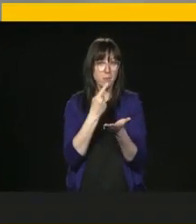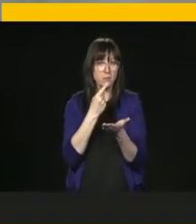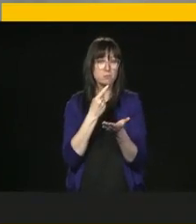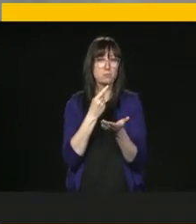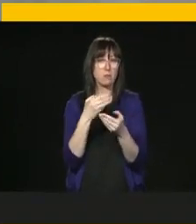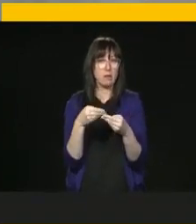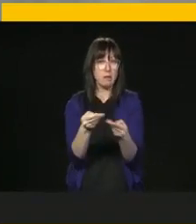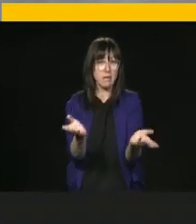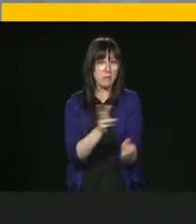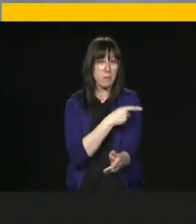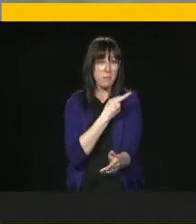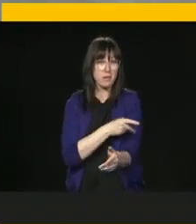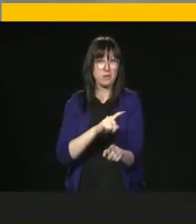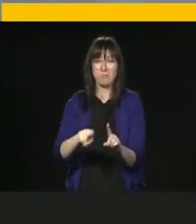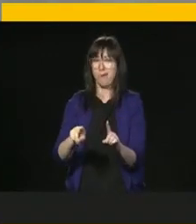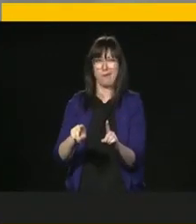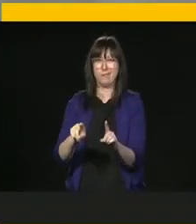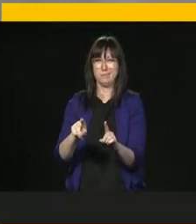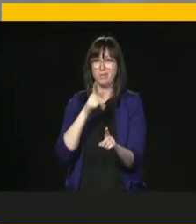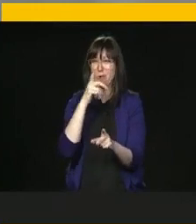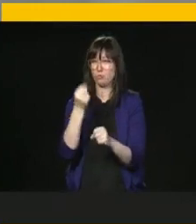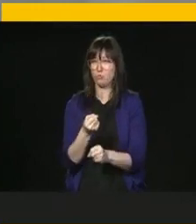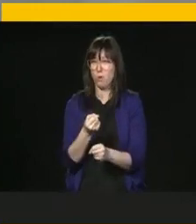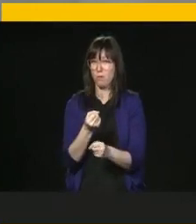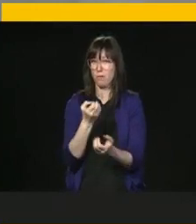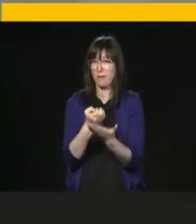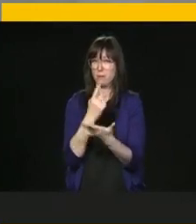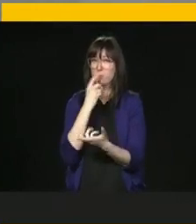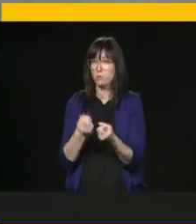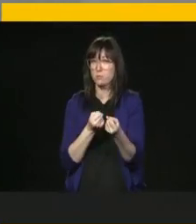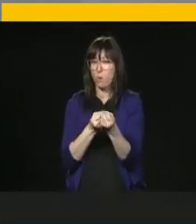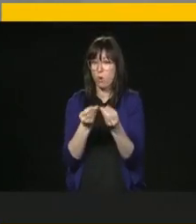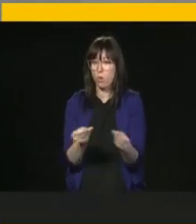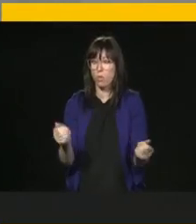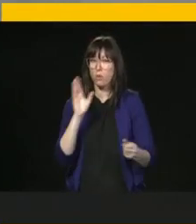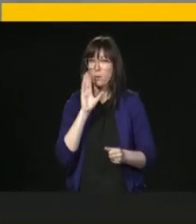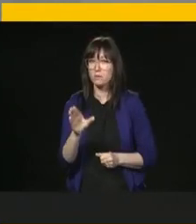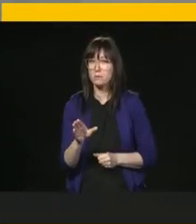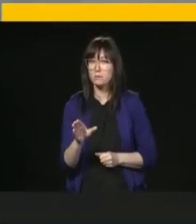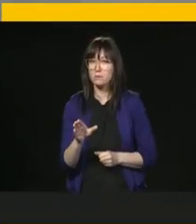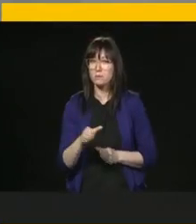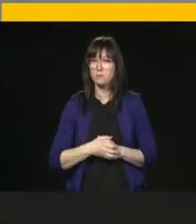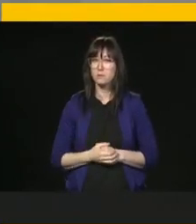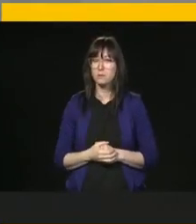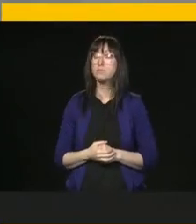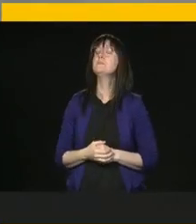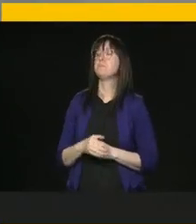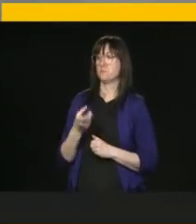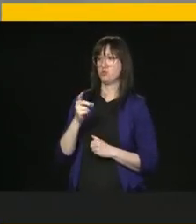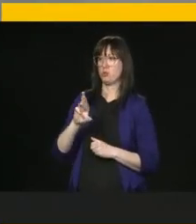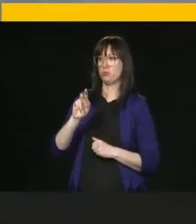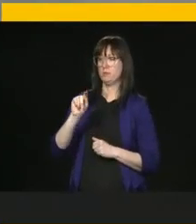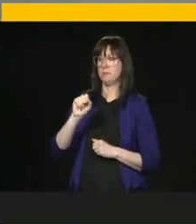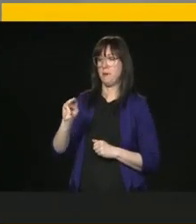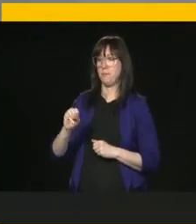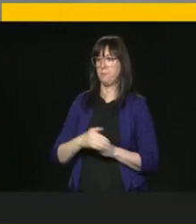Yeah, so absolutely, we need the evidence before